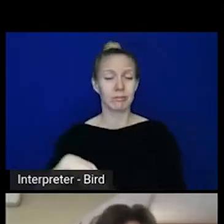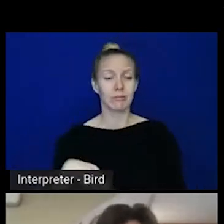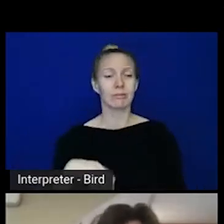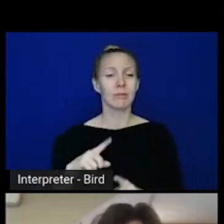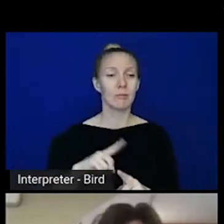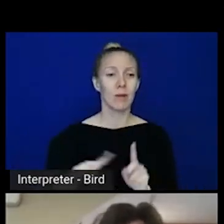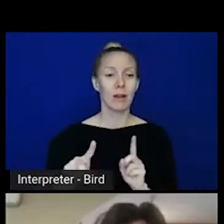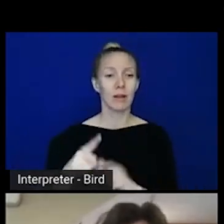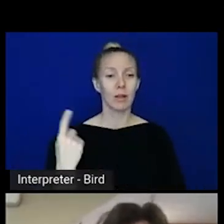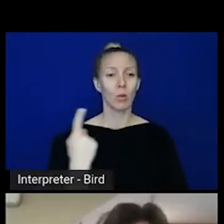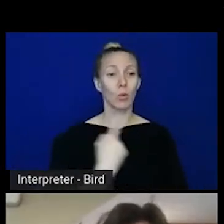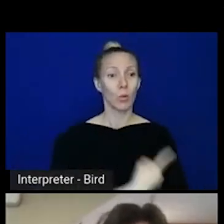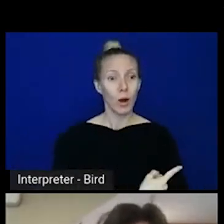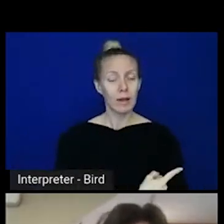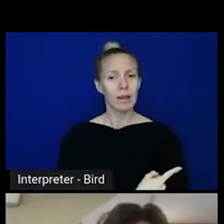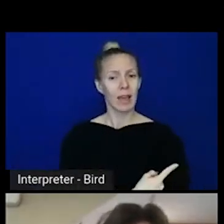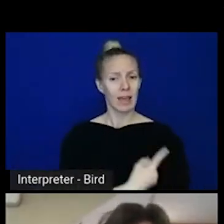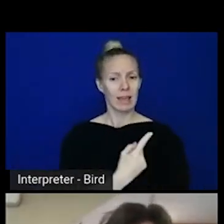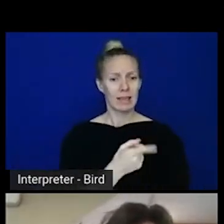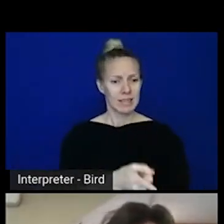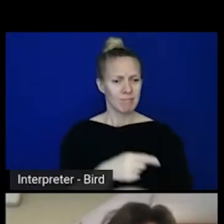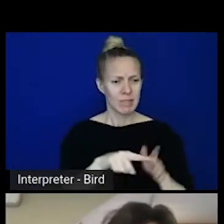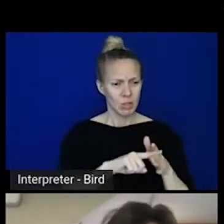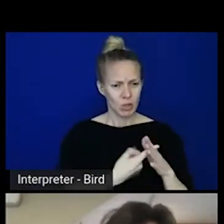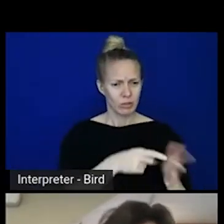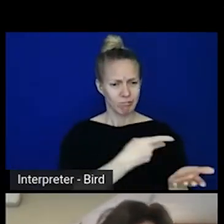started failing, and we couldn't create any new service accounts.